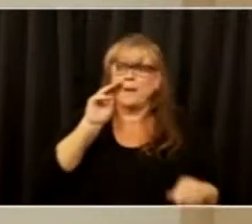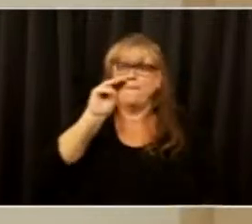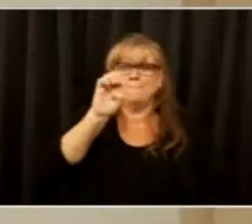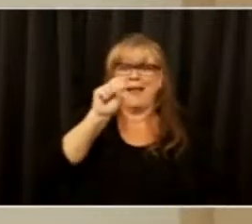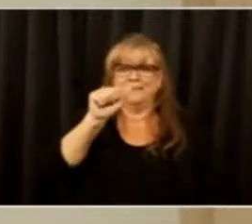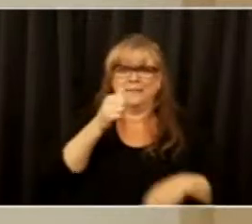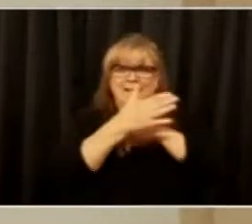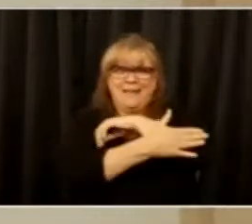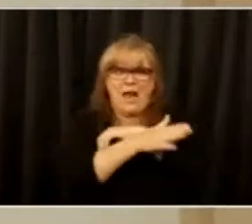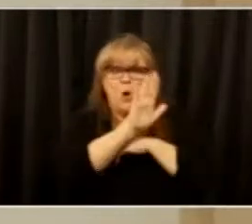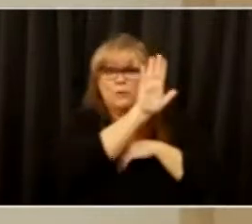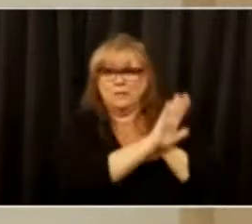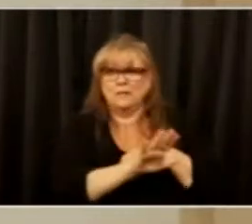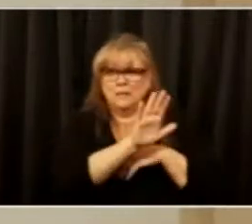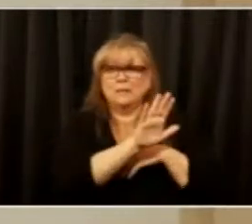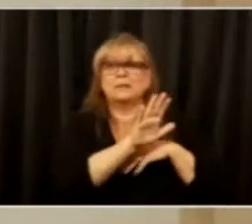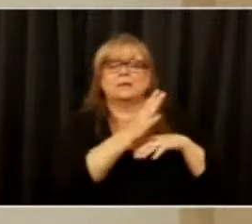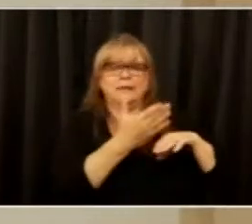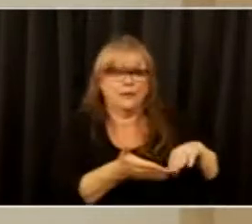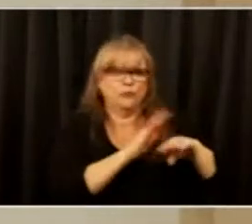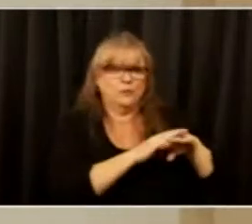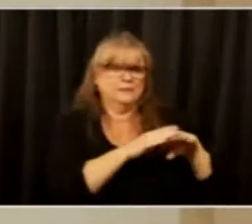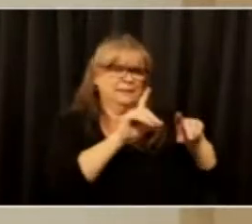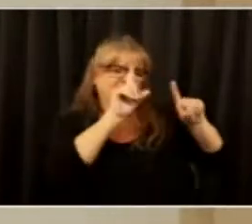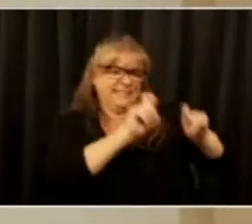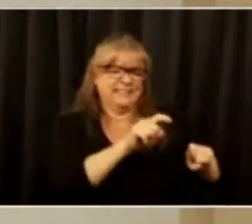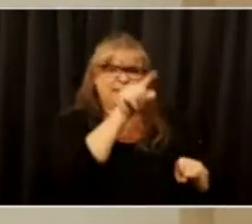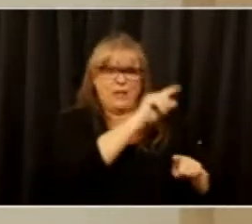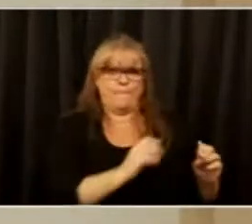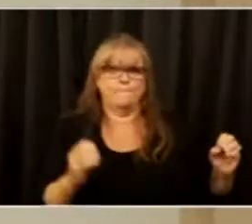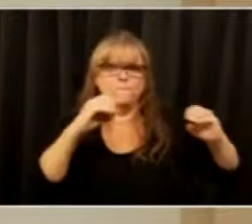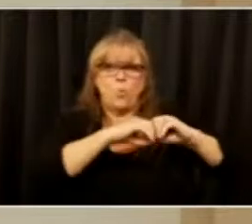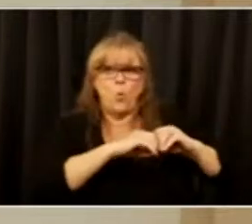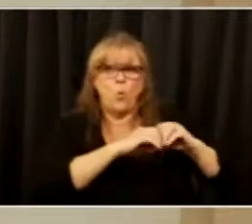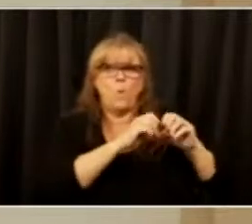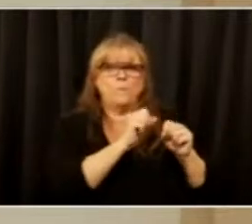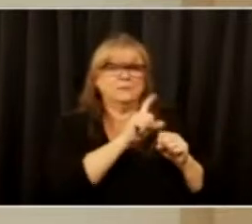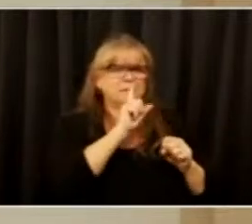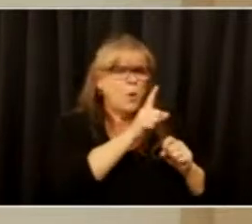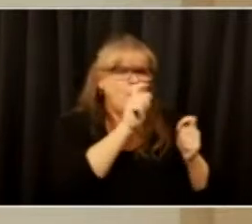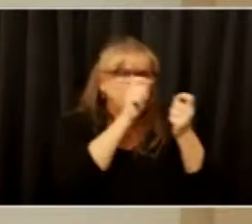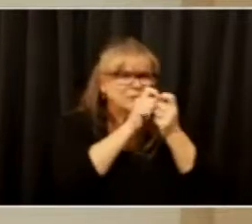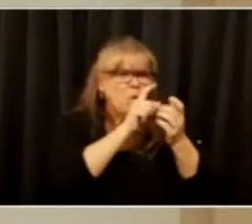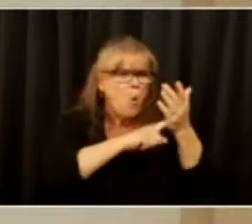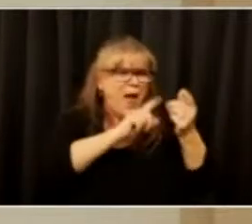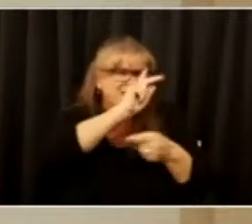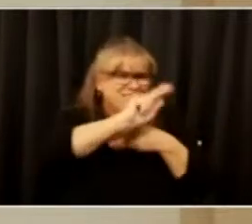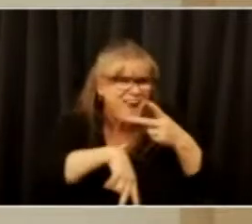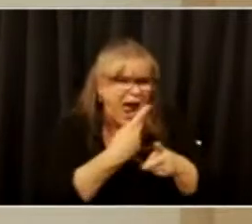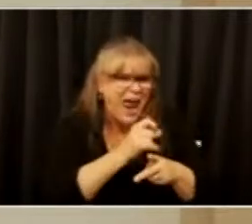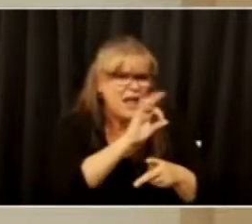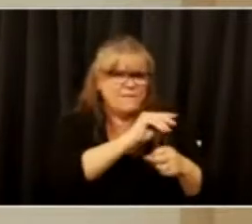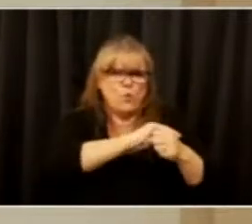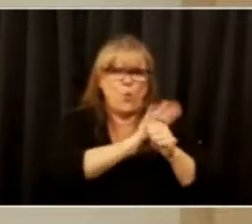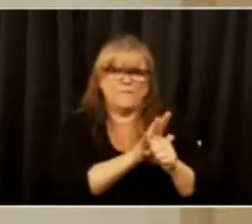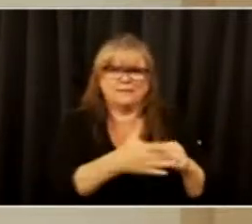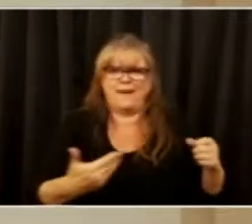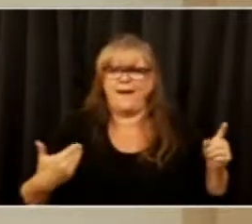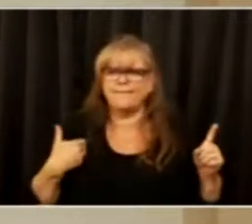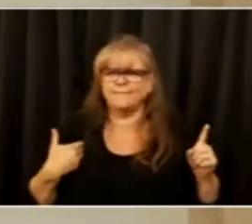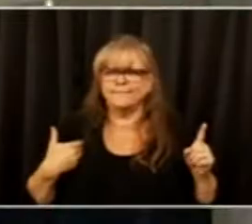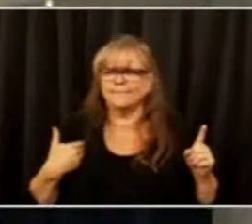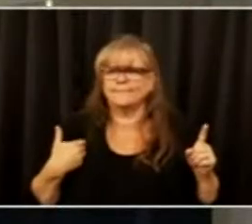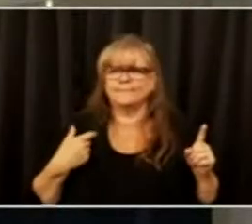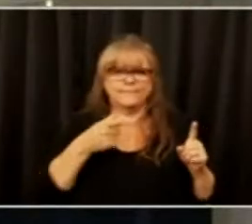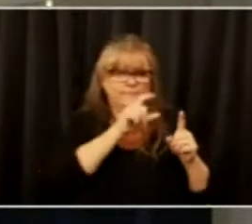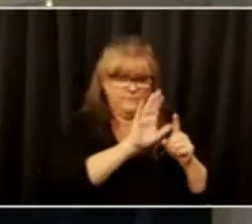we have a good sense of what level of transmission is occurring there and what proportion of infections occurring there might be due to variants of concern or this India variant in